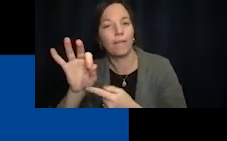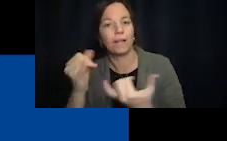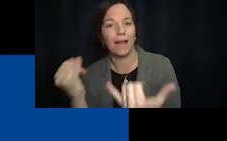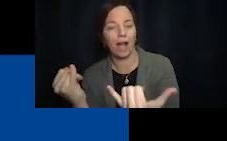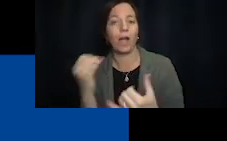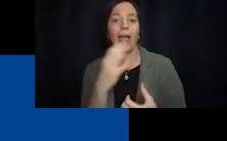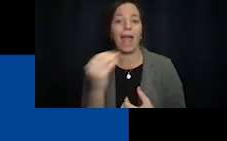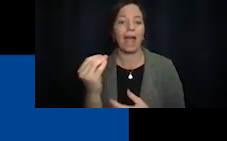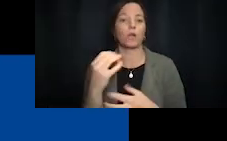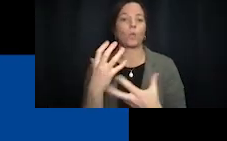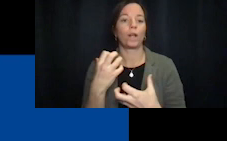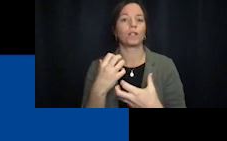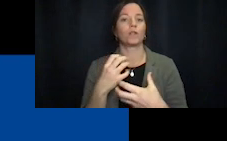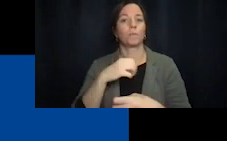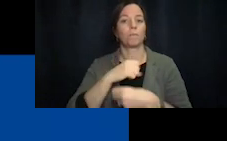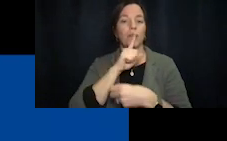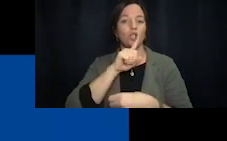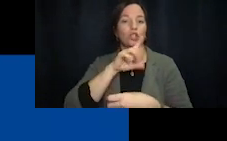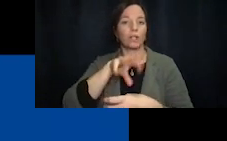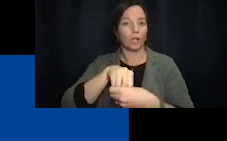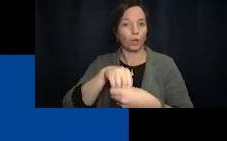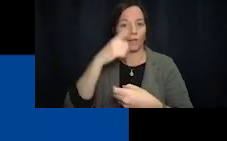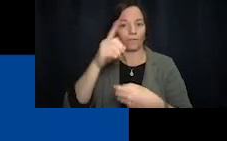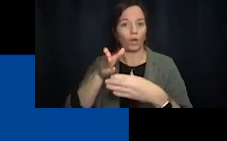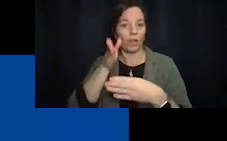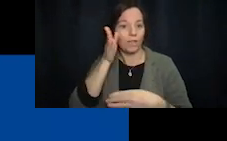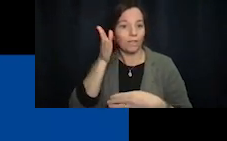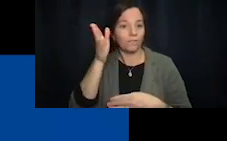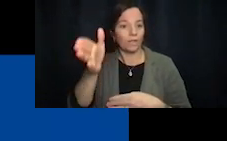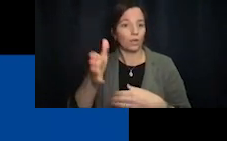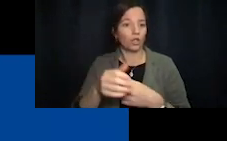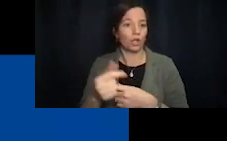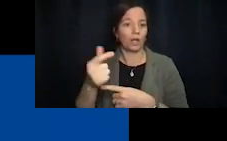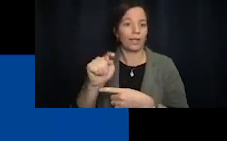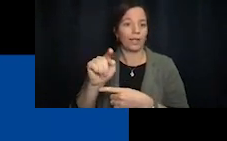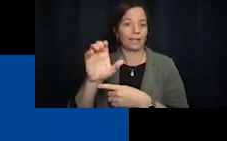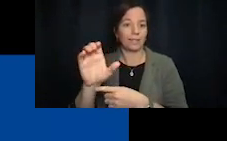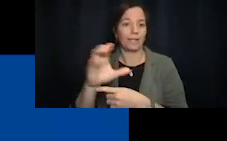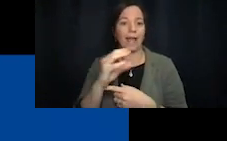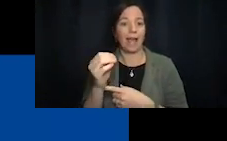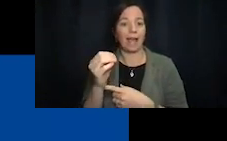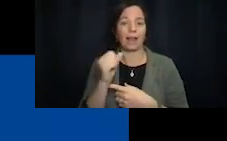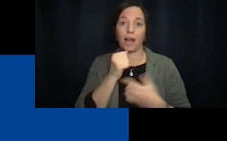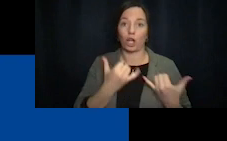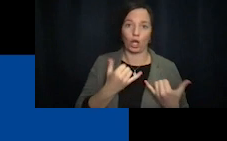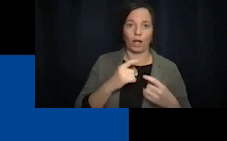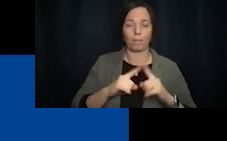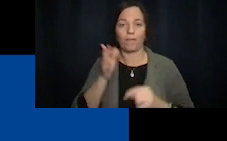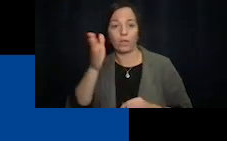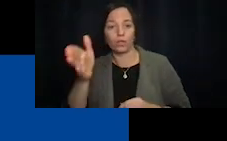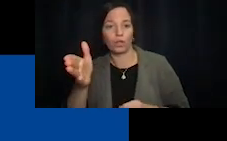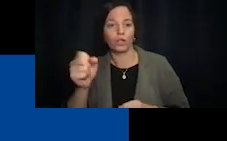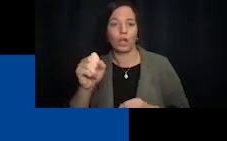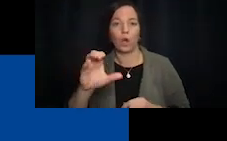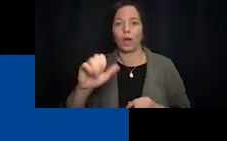in IGETSE in the future, not currently this year, but in the future. And so it as the CalGETSE structure